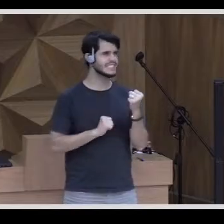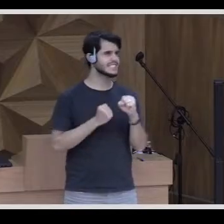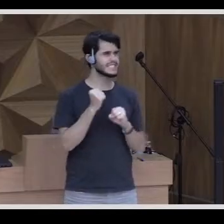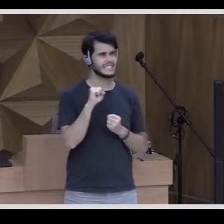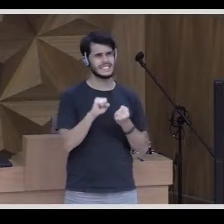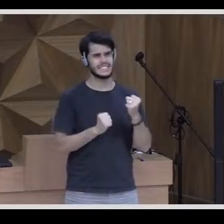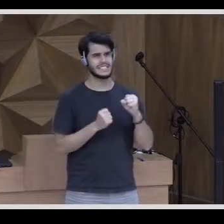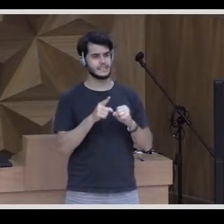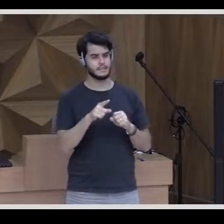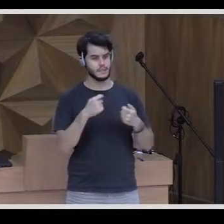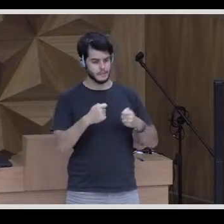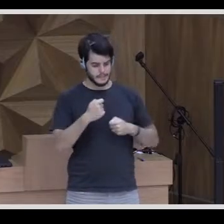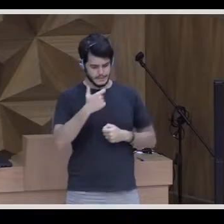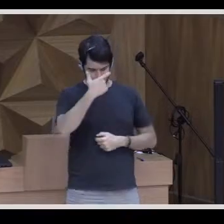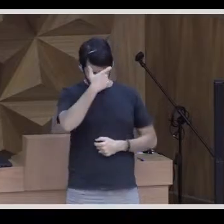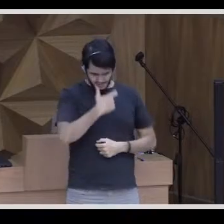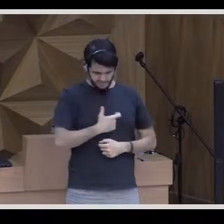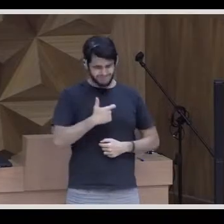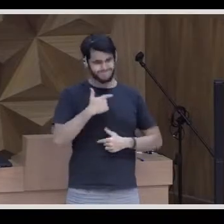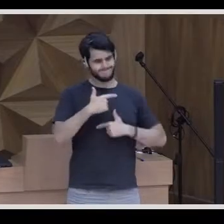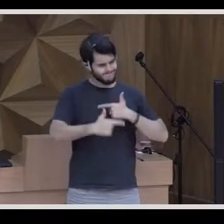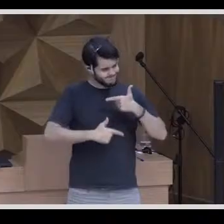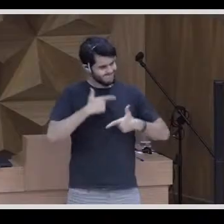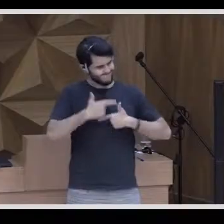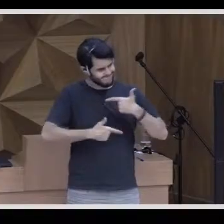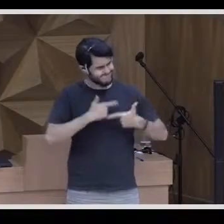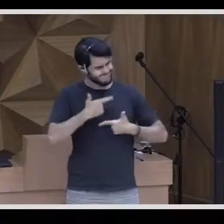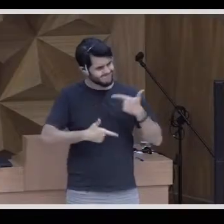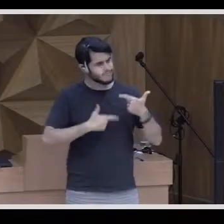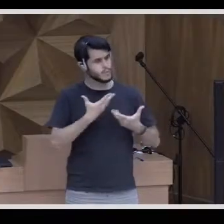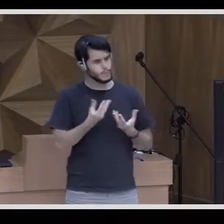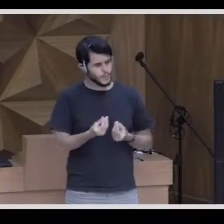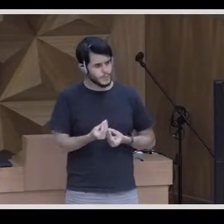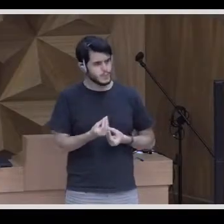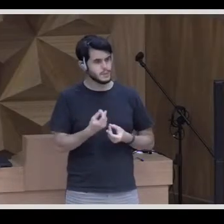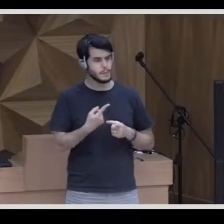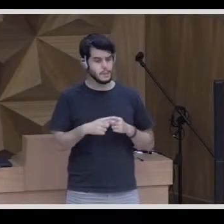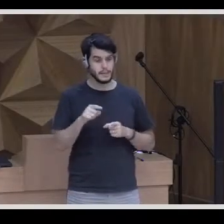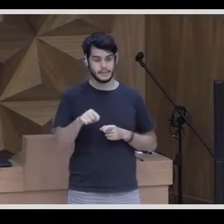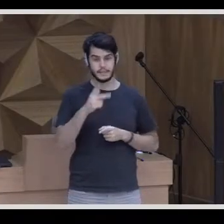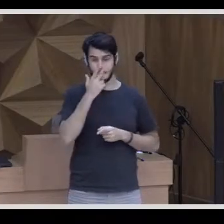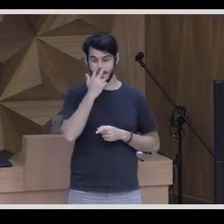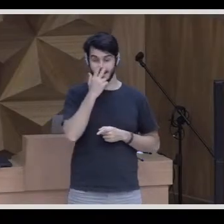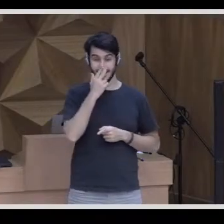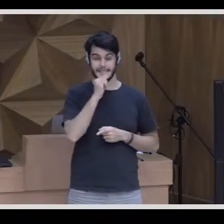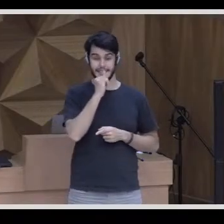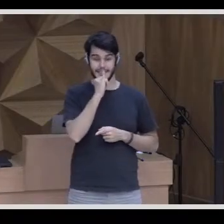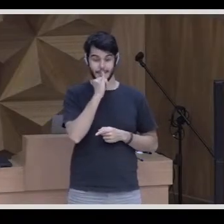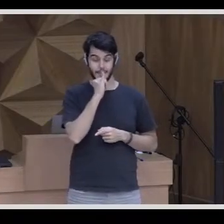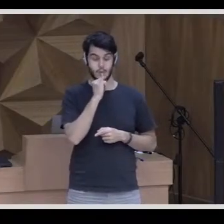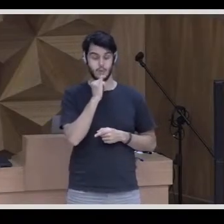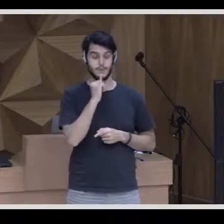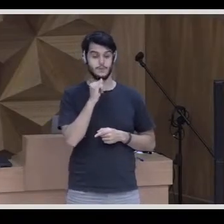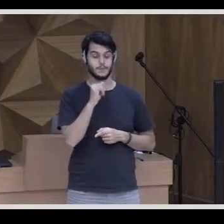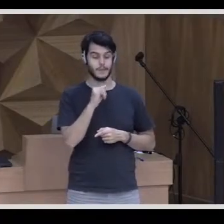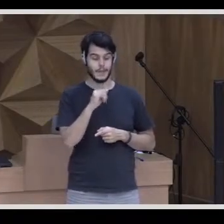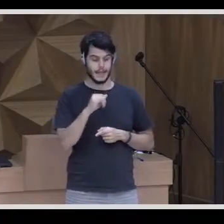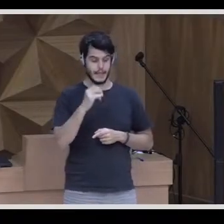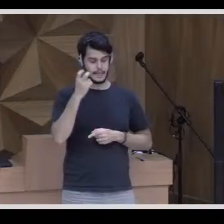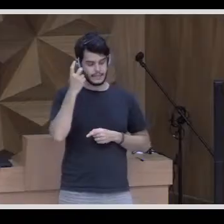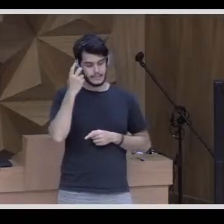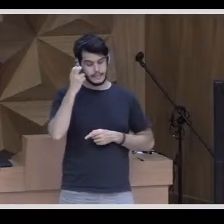the equivalent of running a marathon a day. So if they worked a 5-day week, they were effectively doing